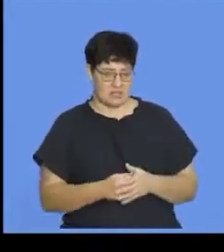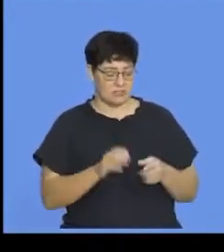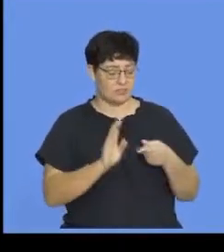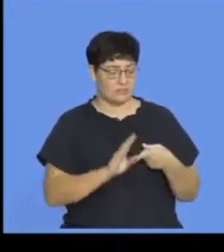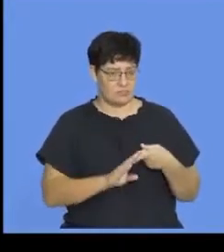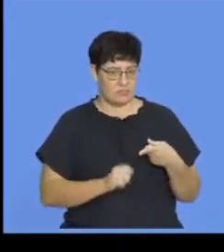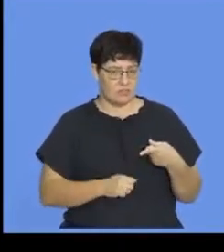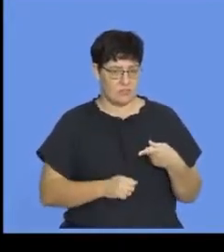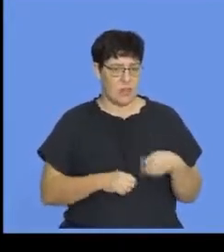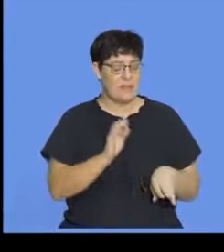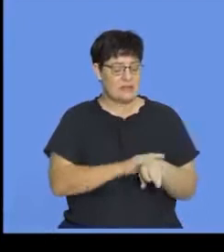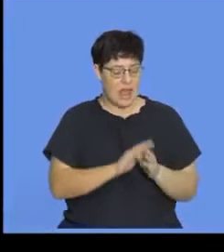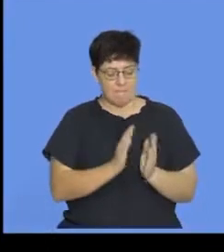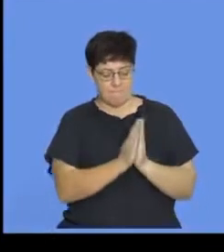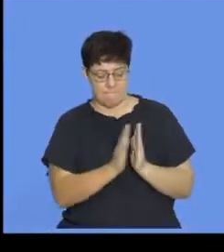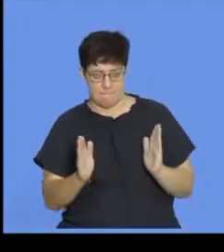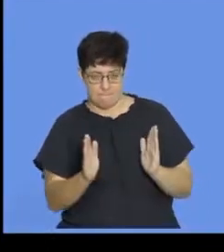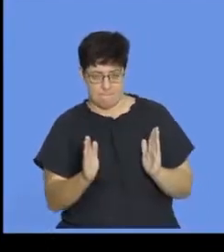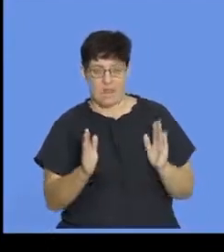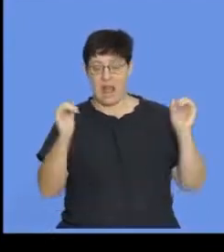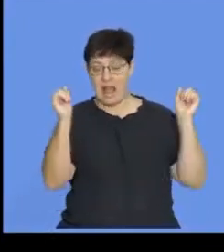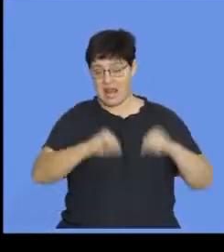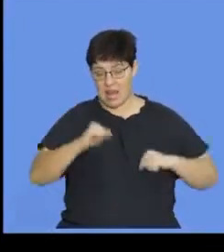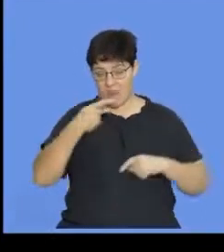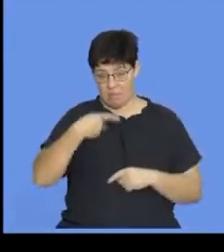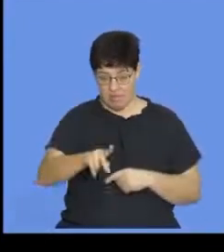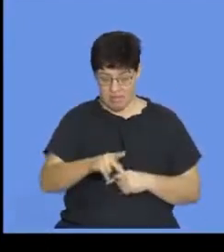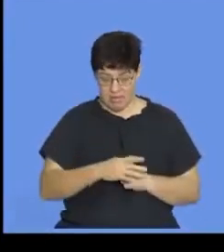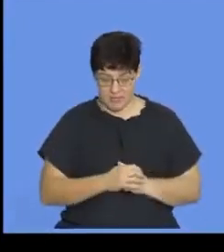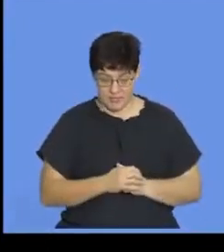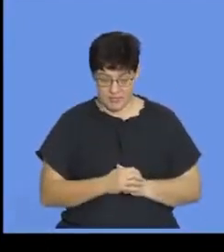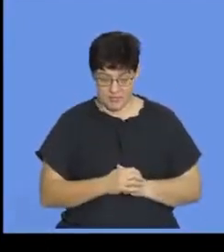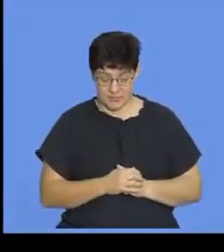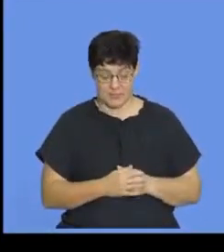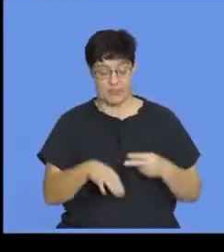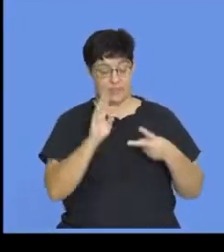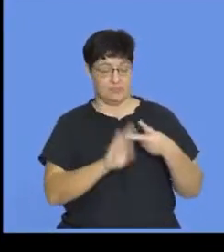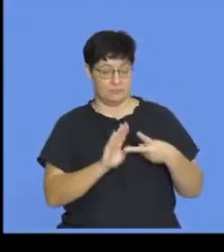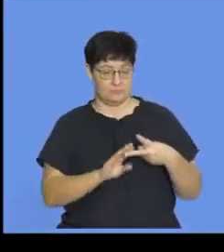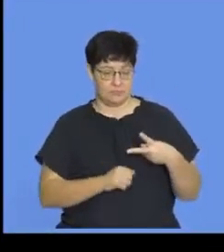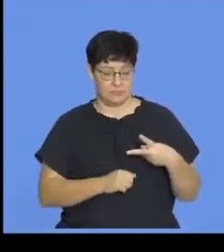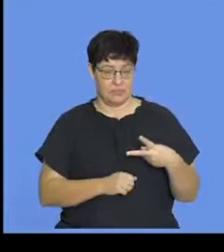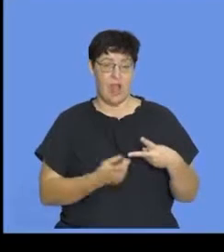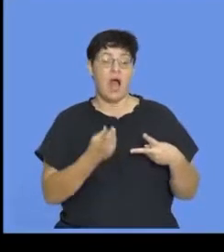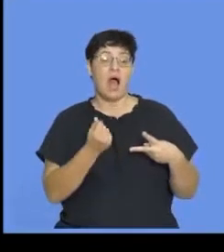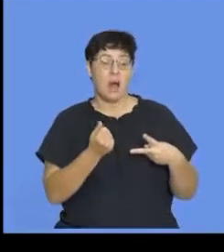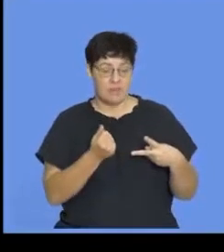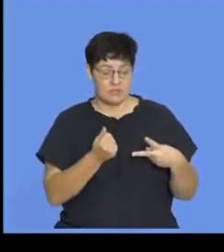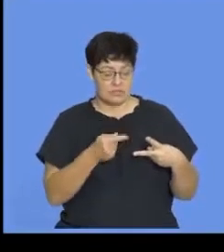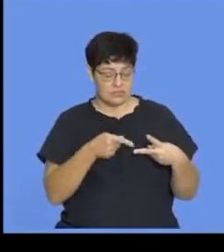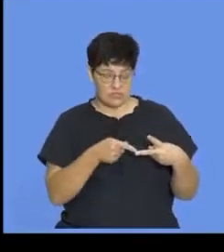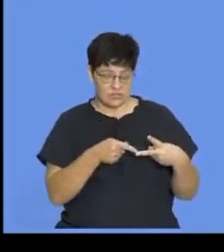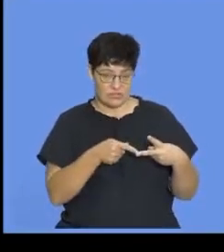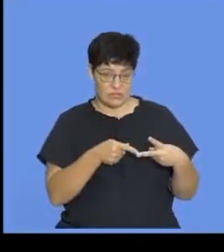how much time is allowed to pay back, and two, the amount owed to